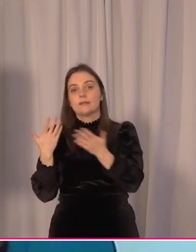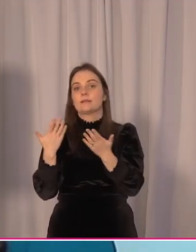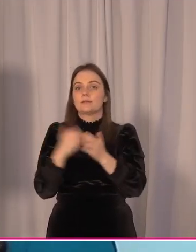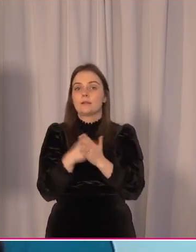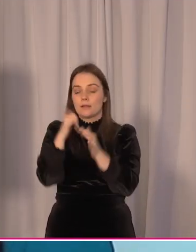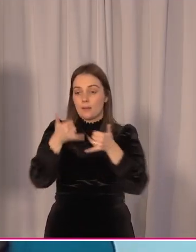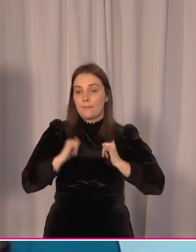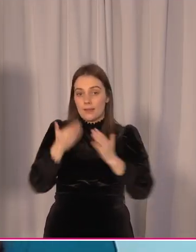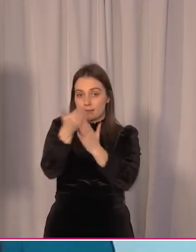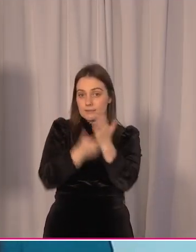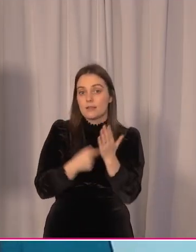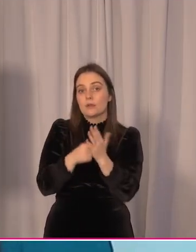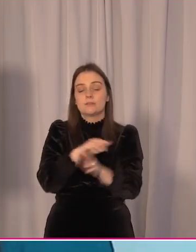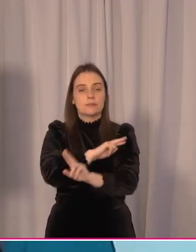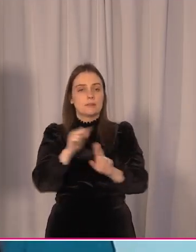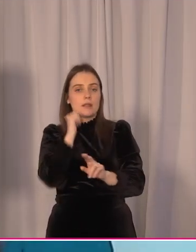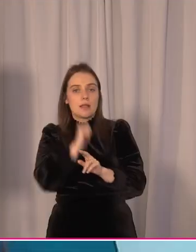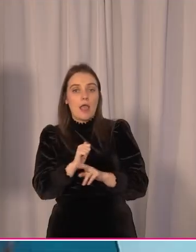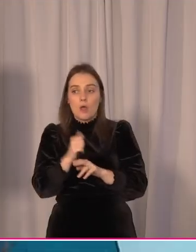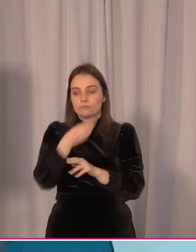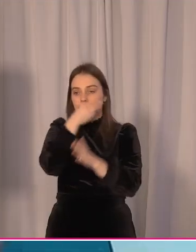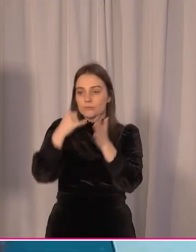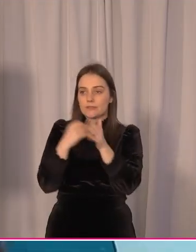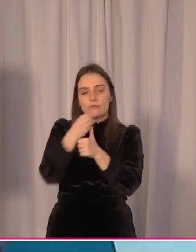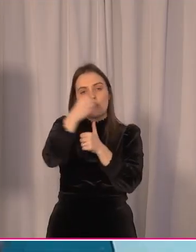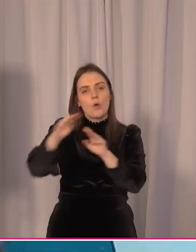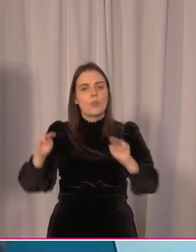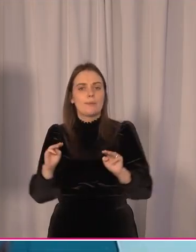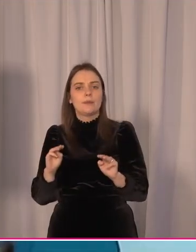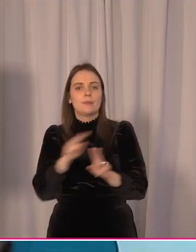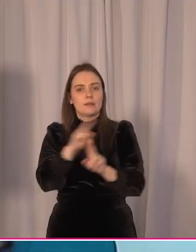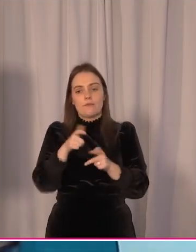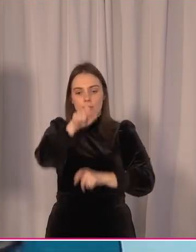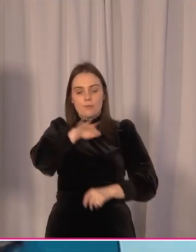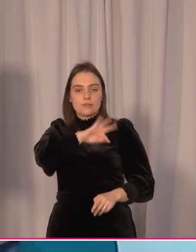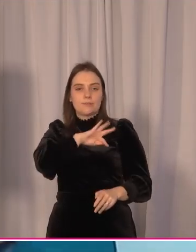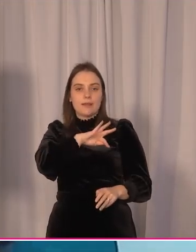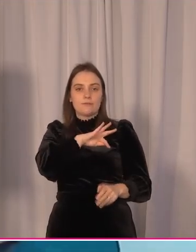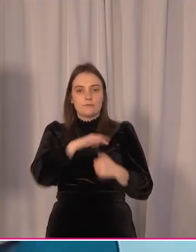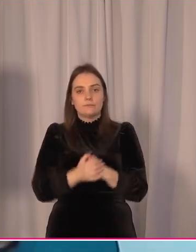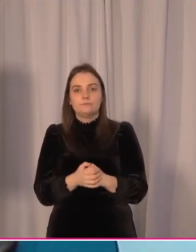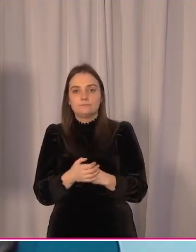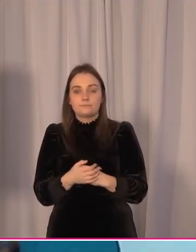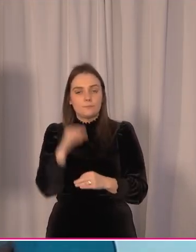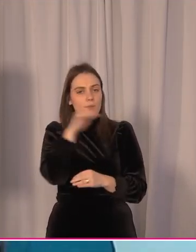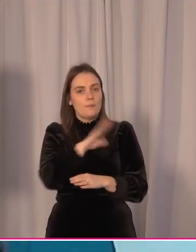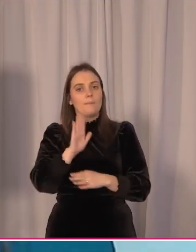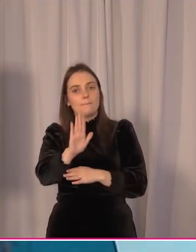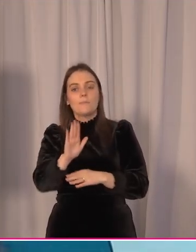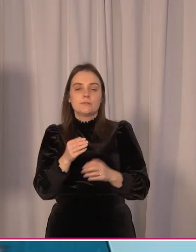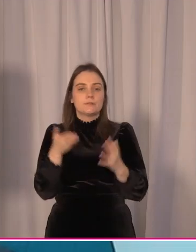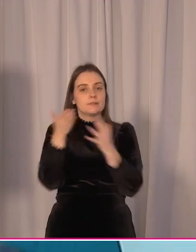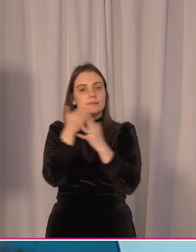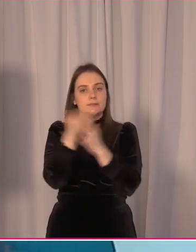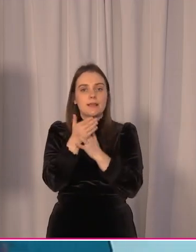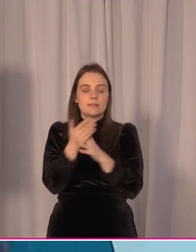allowing consent to be from someone else and not from the people with disability. It's important to provide accessible information